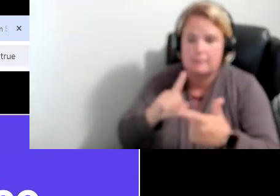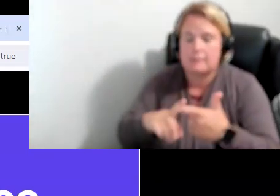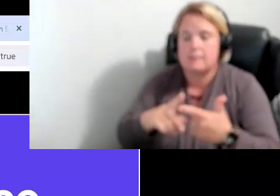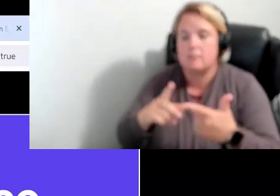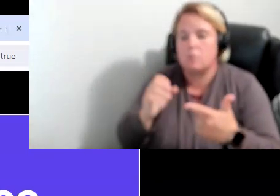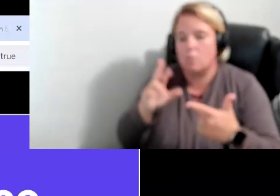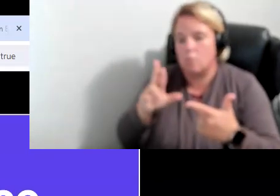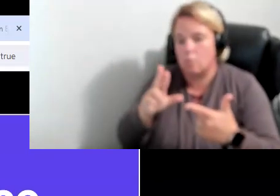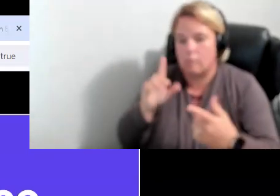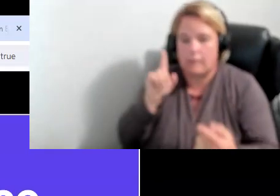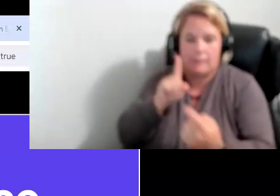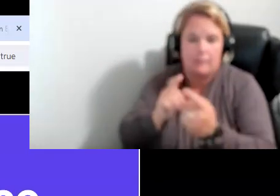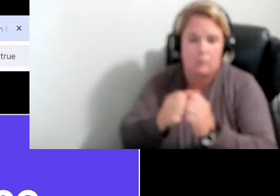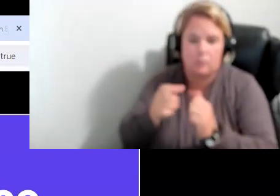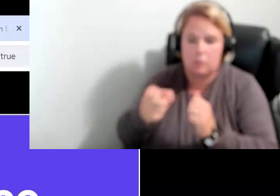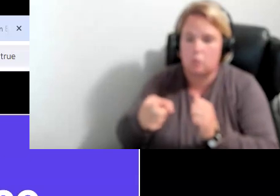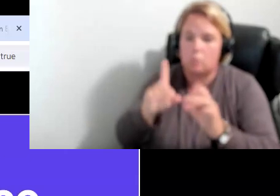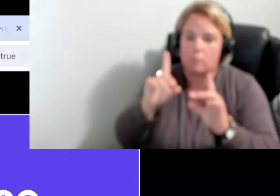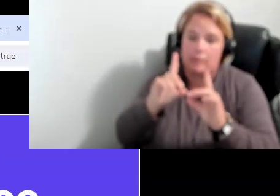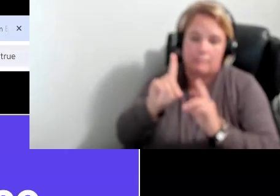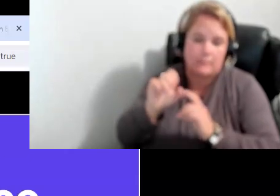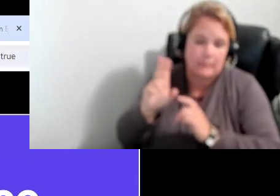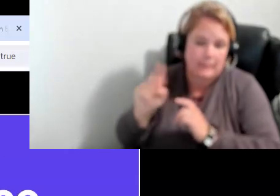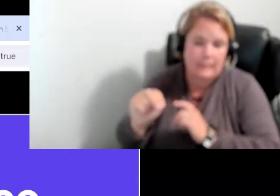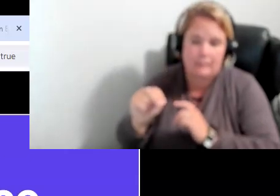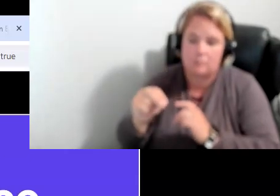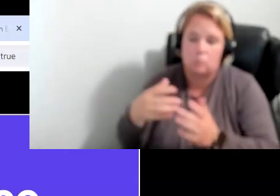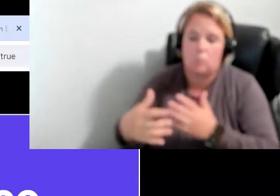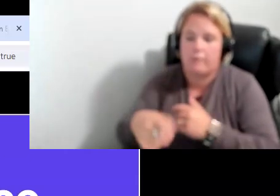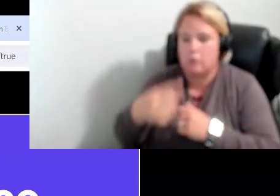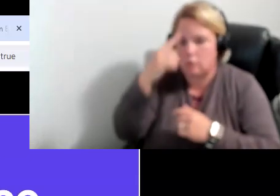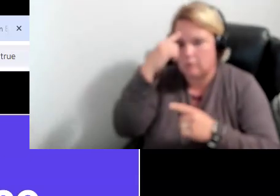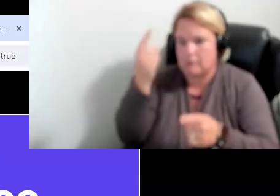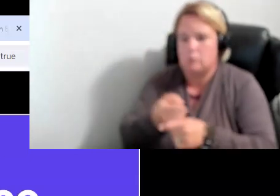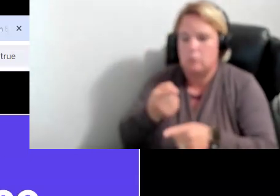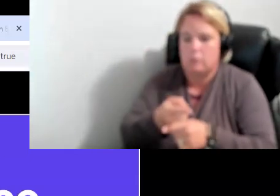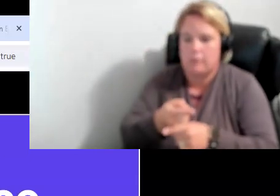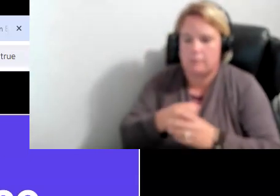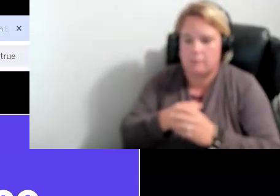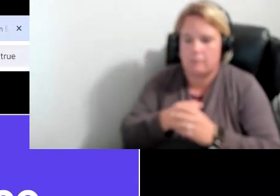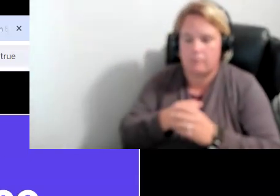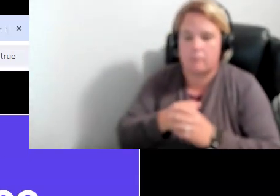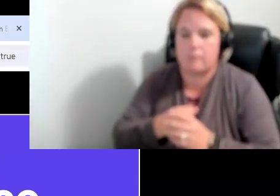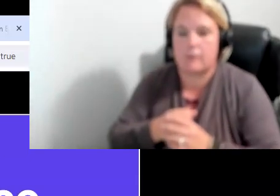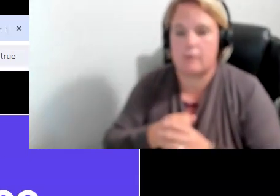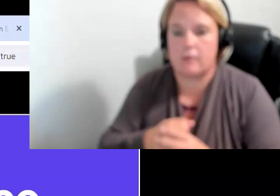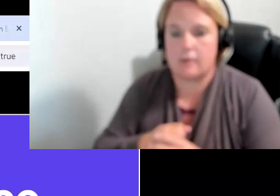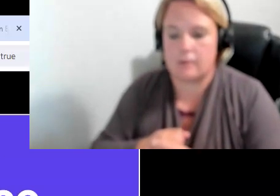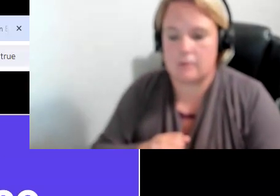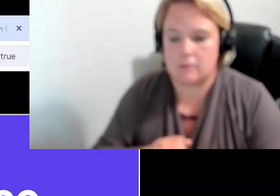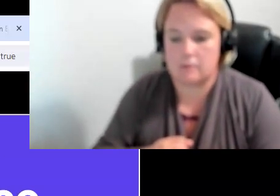I can meet with you and your dean, whatever you think is appropriate, and we can talk about how